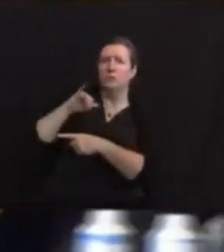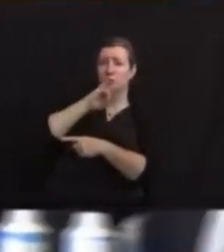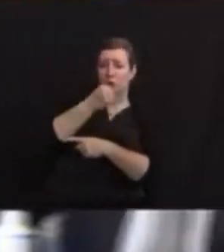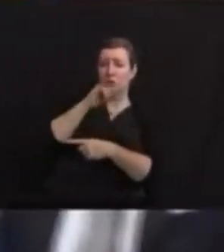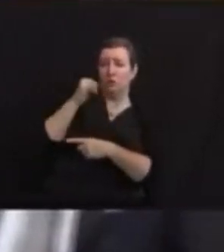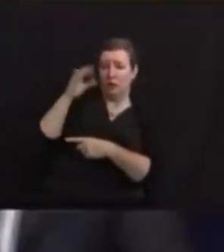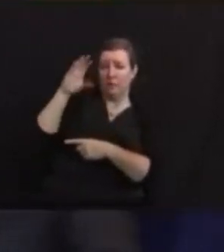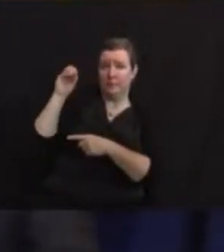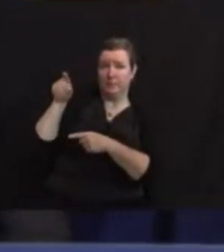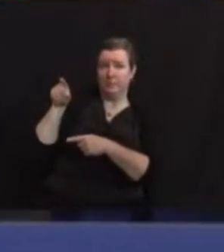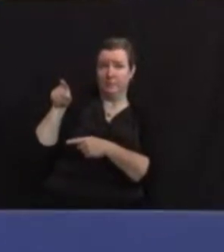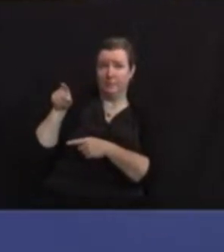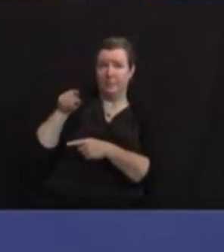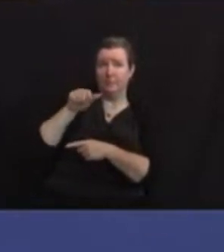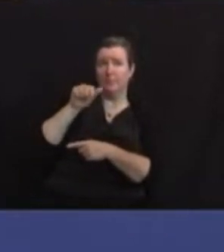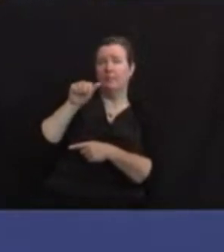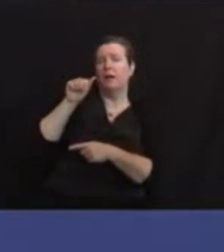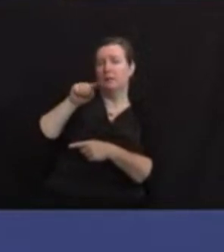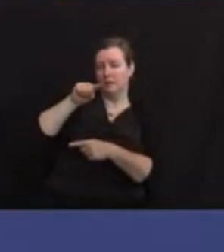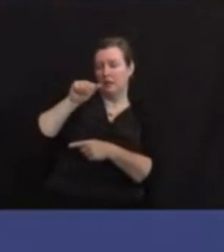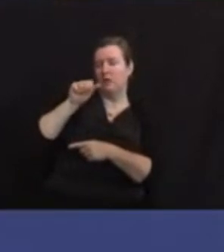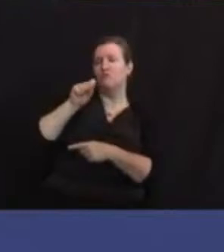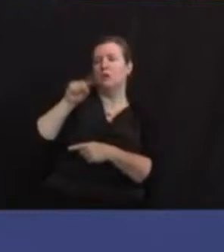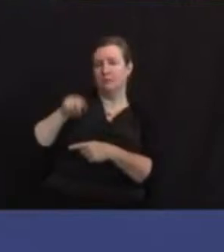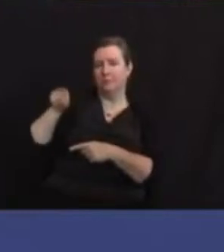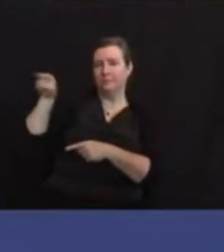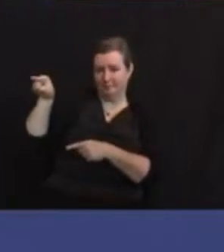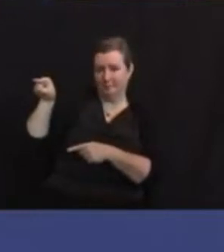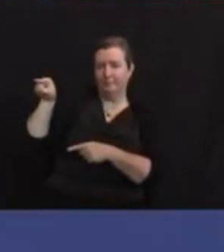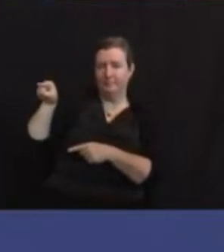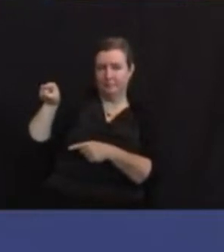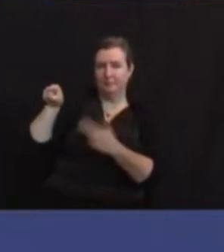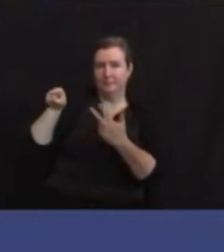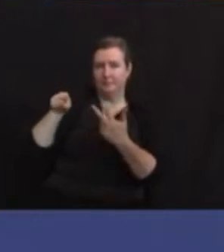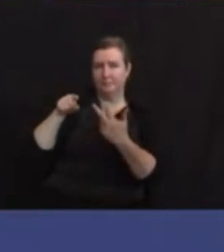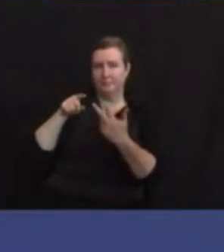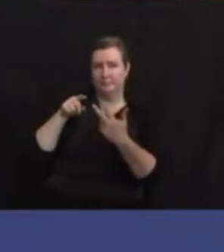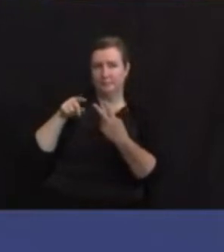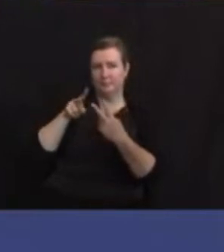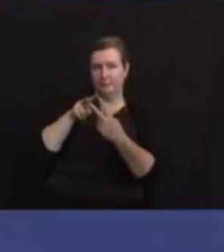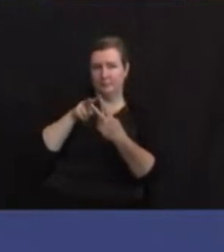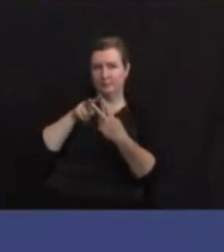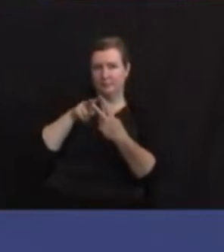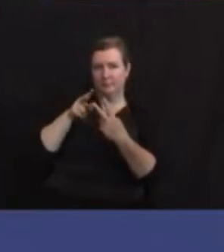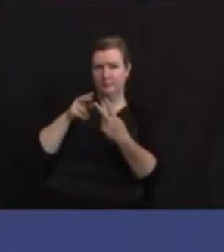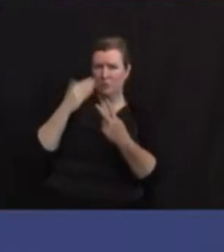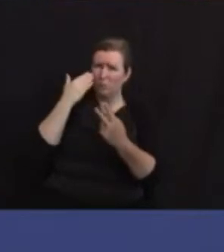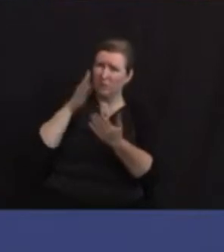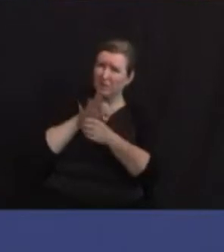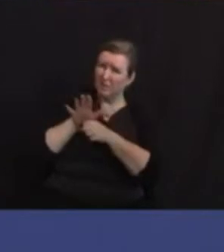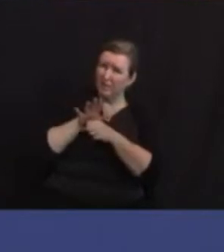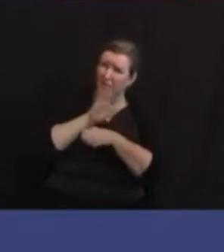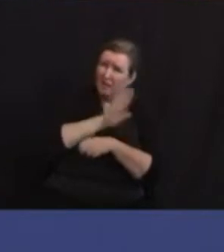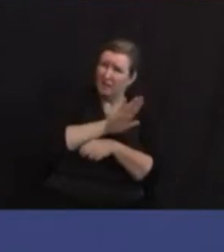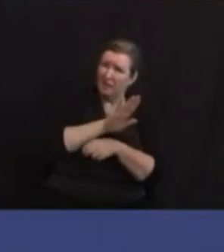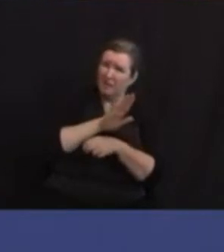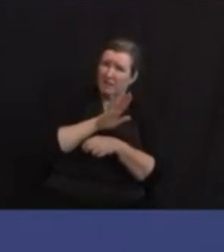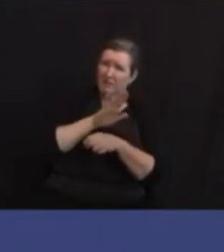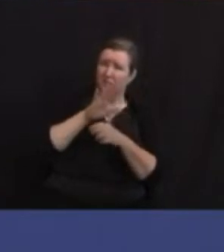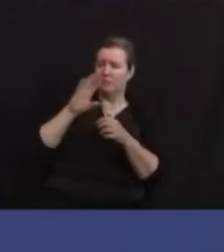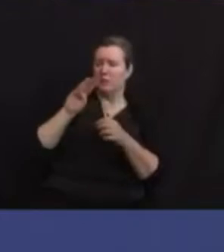know enough to know what the molecular makeup is? In other words, are they also